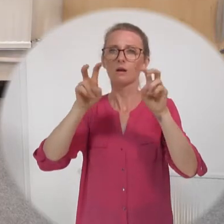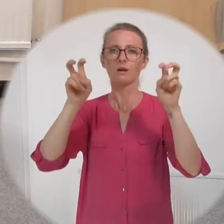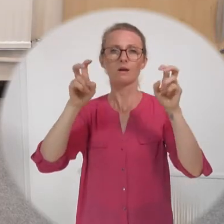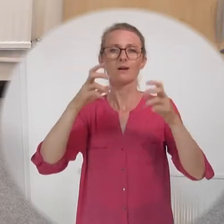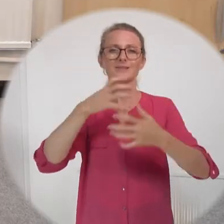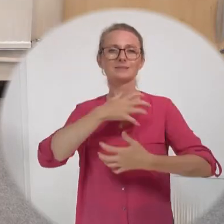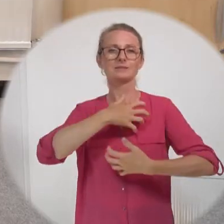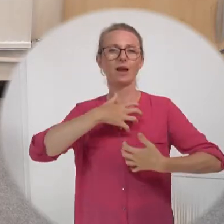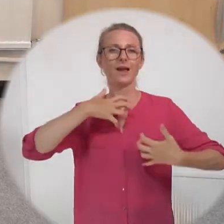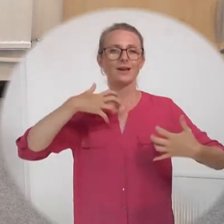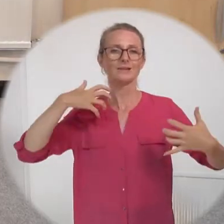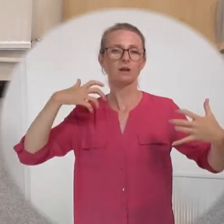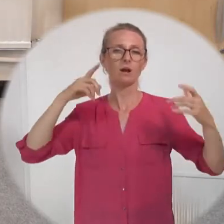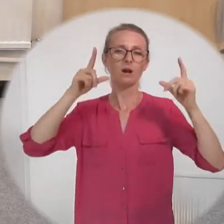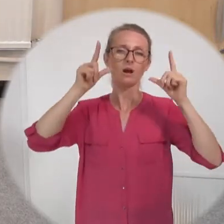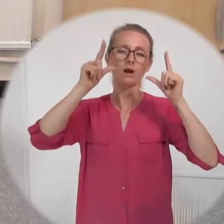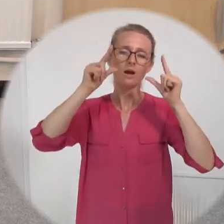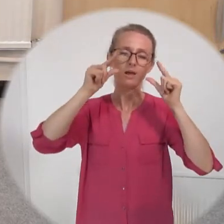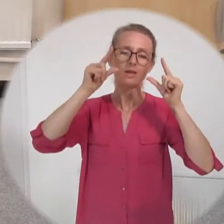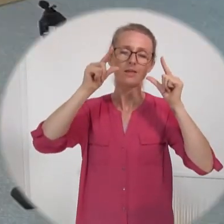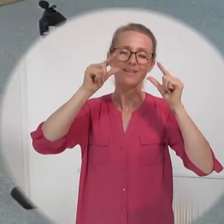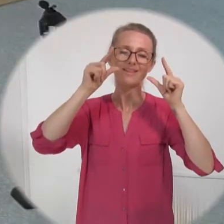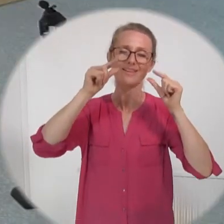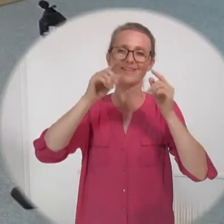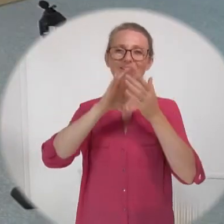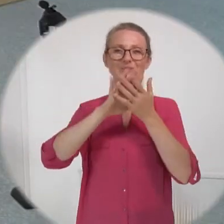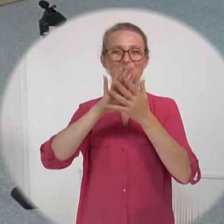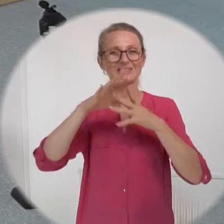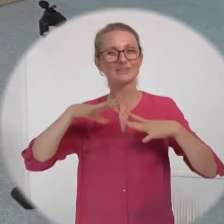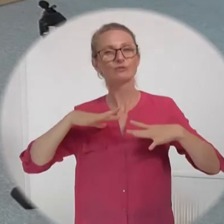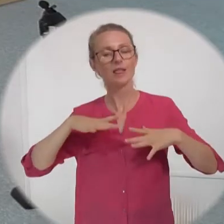very relaxed, but alert.